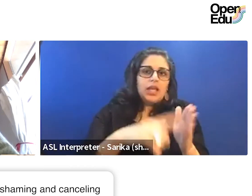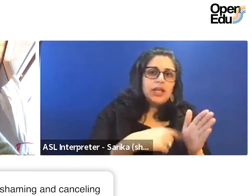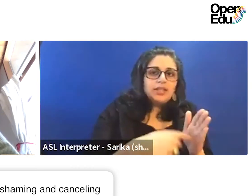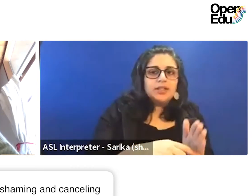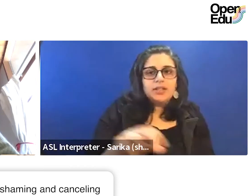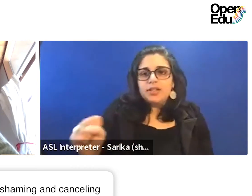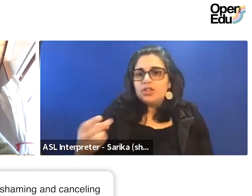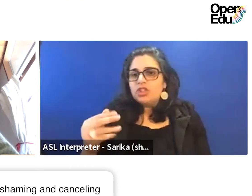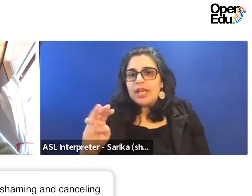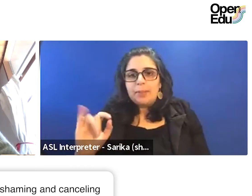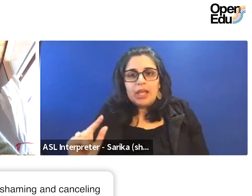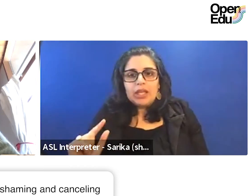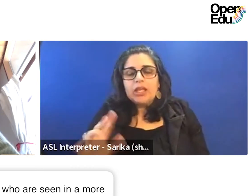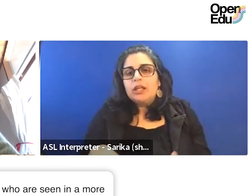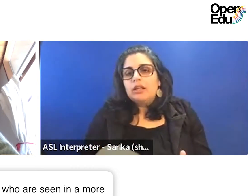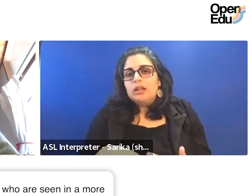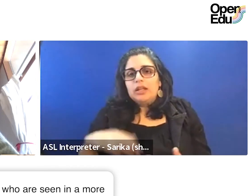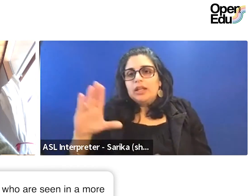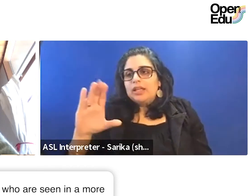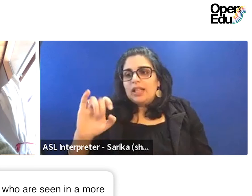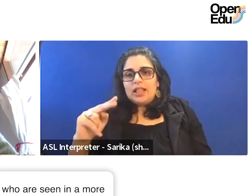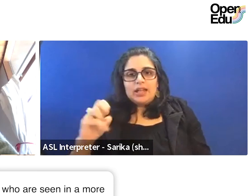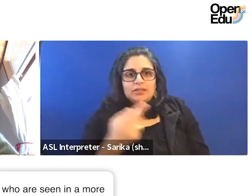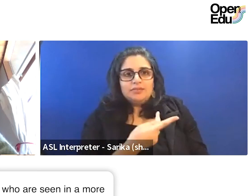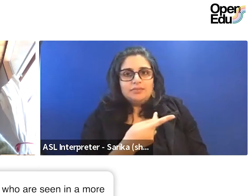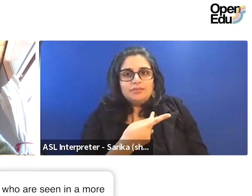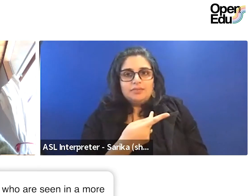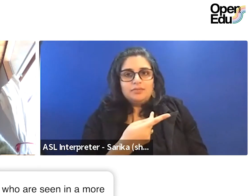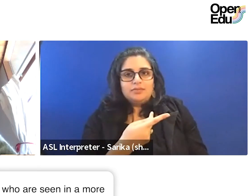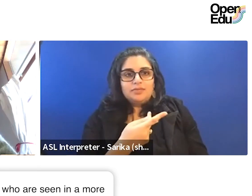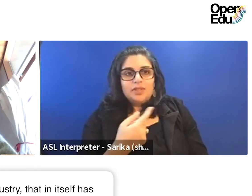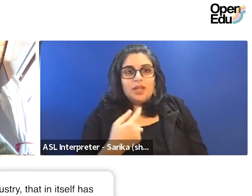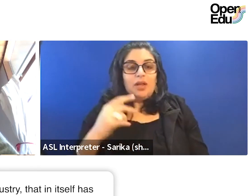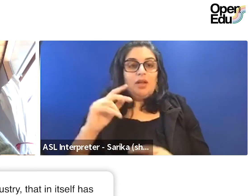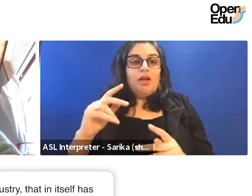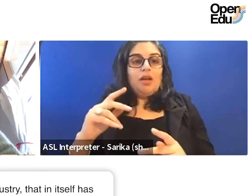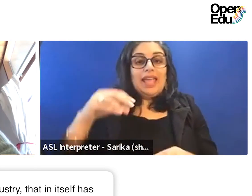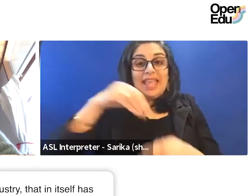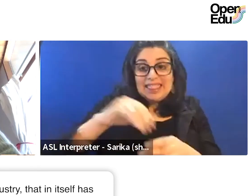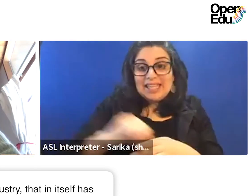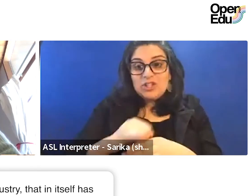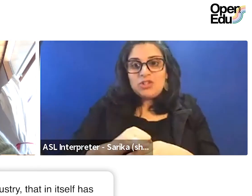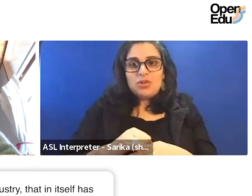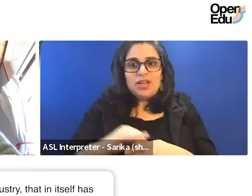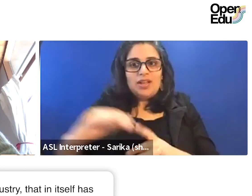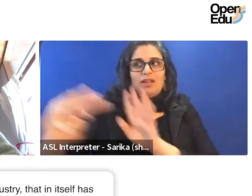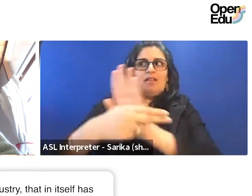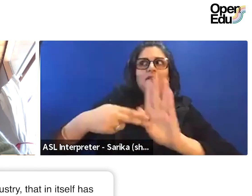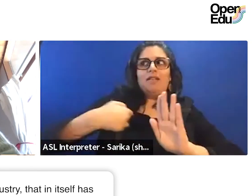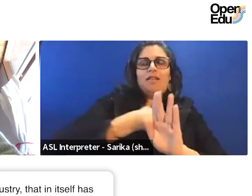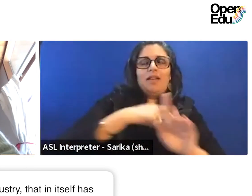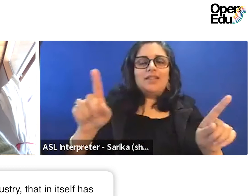canceling, and even, Celine and I, who are seen in a more activist light inside the industry, that